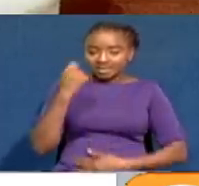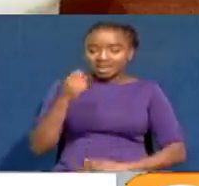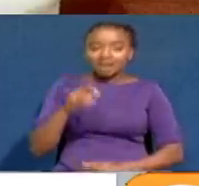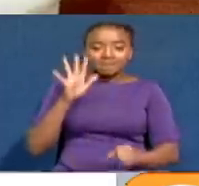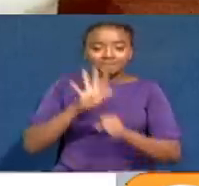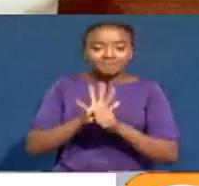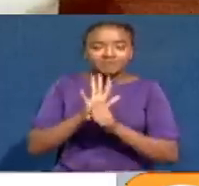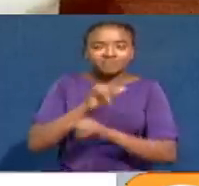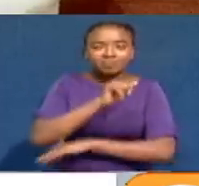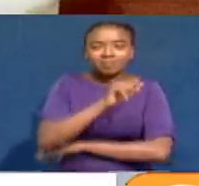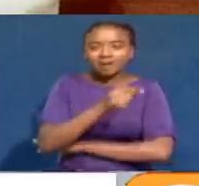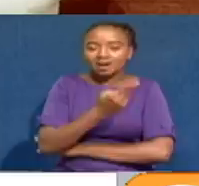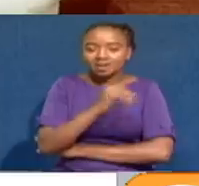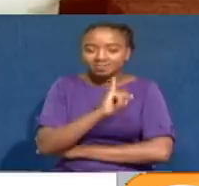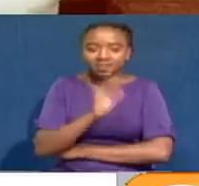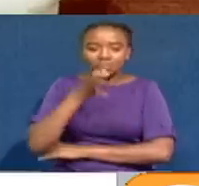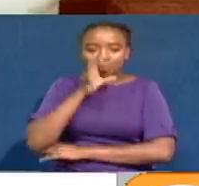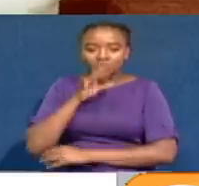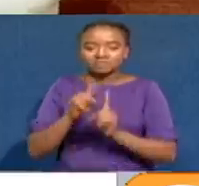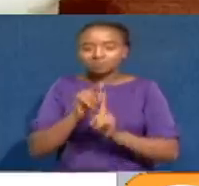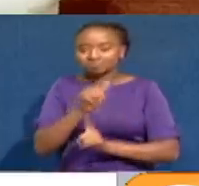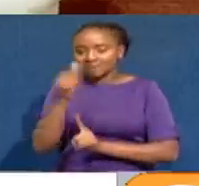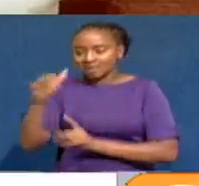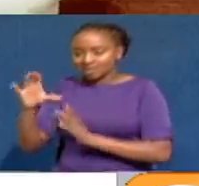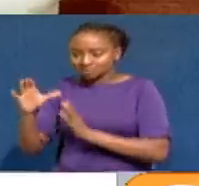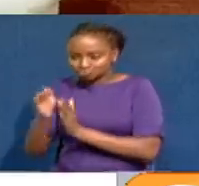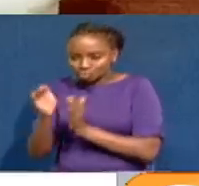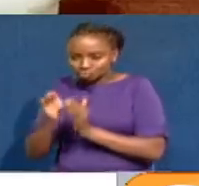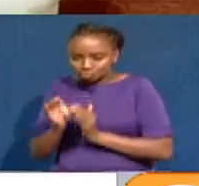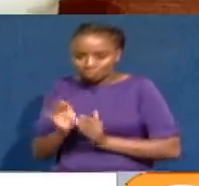Water, even going down to other smaller companies, that is